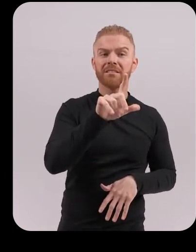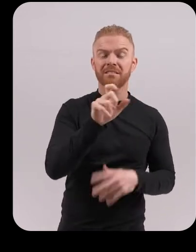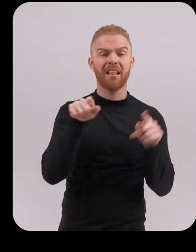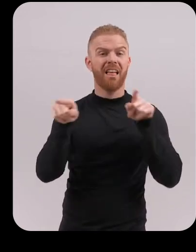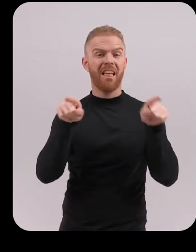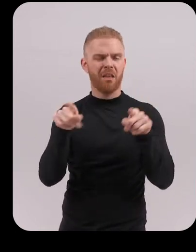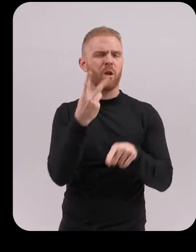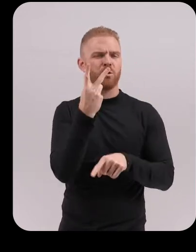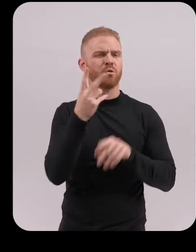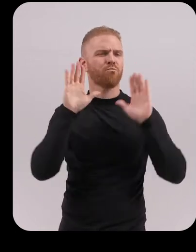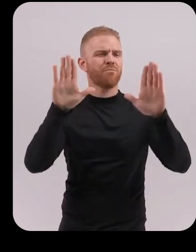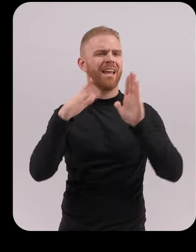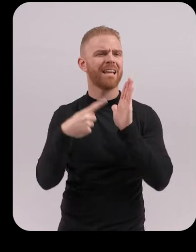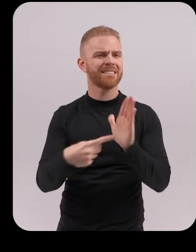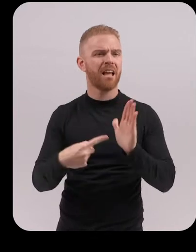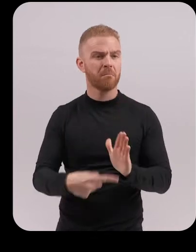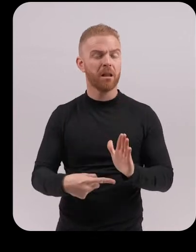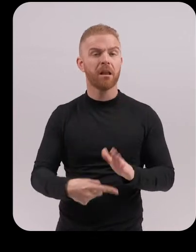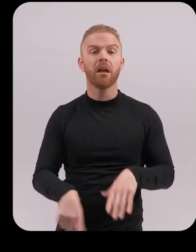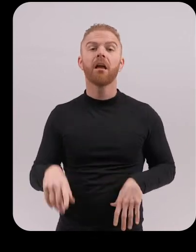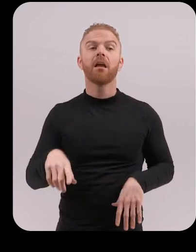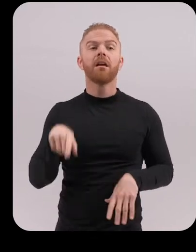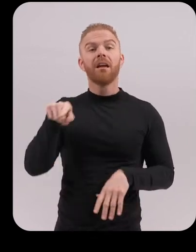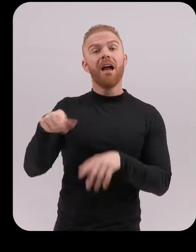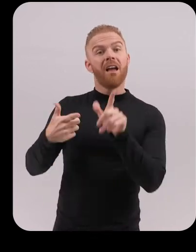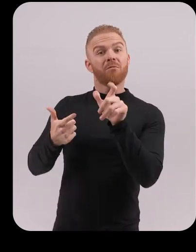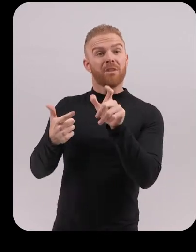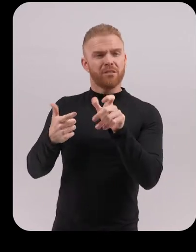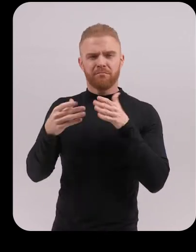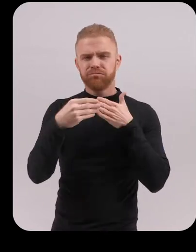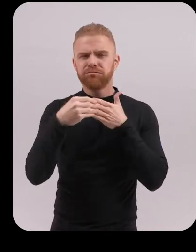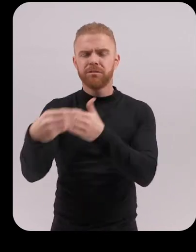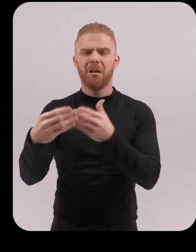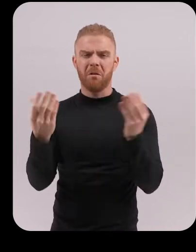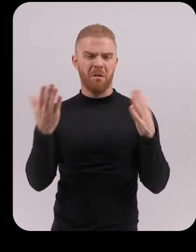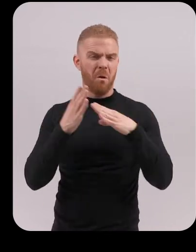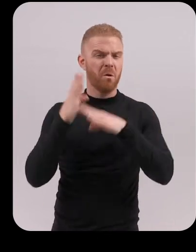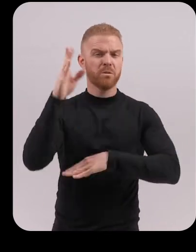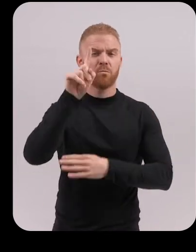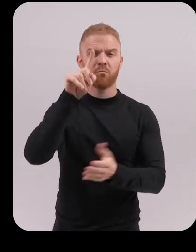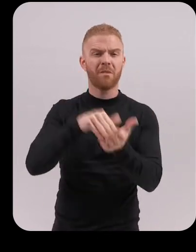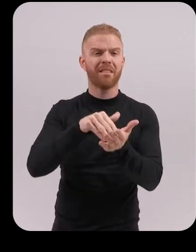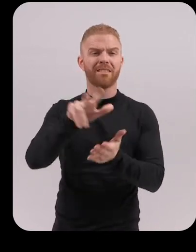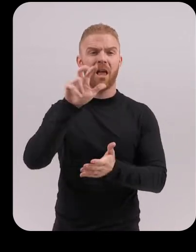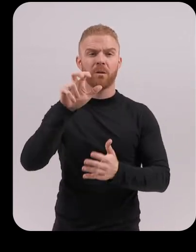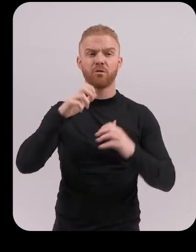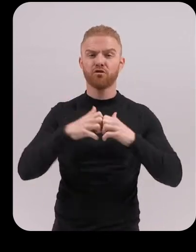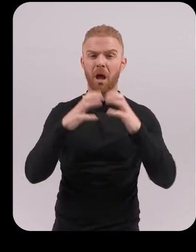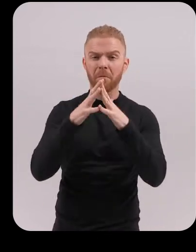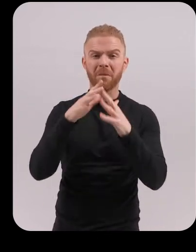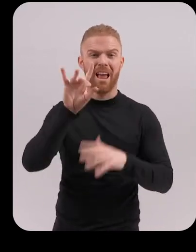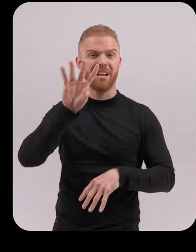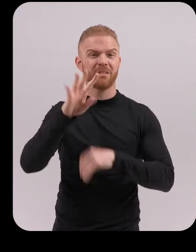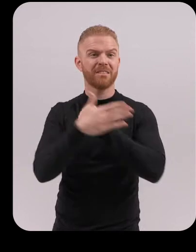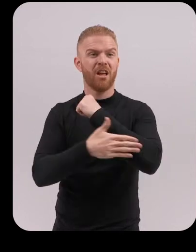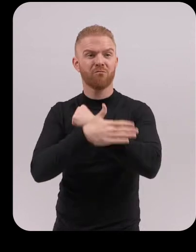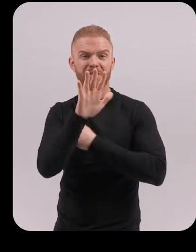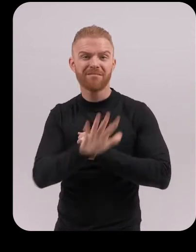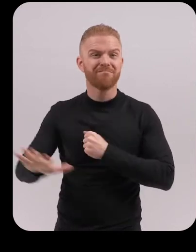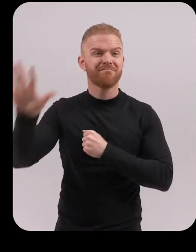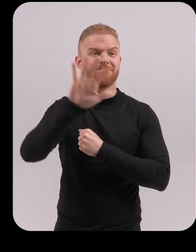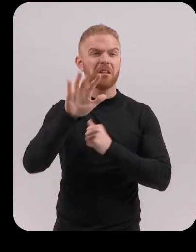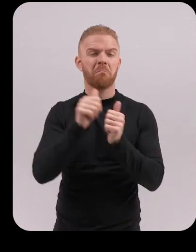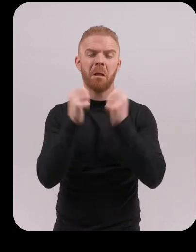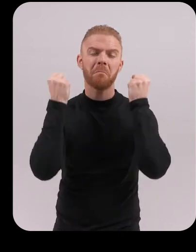just a couple of great examples. Our accelerators have guided over 1,300 startups in 84